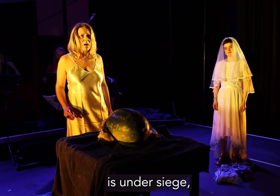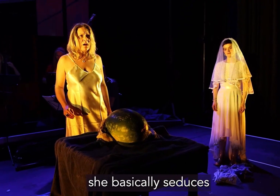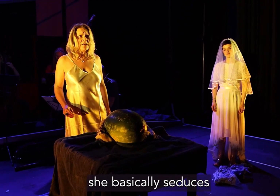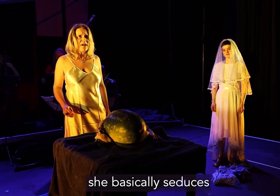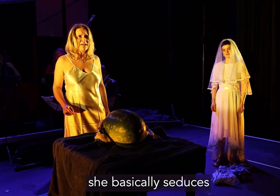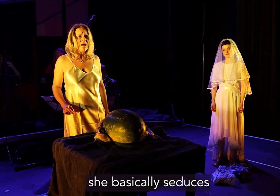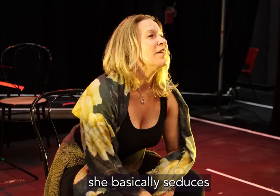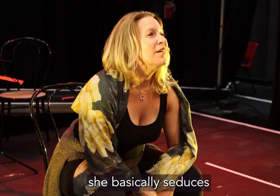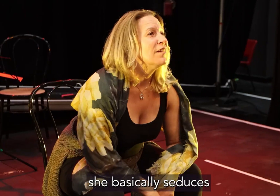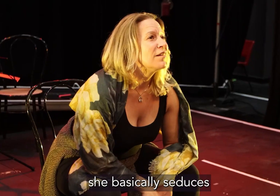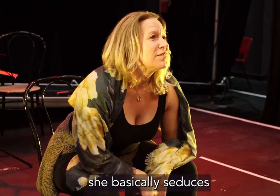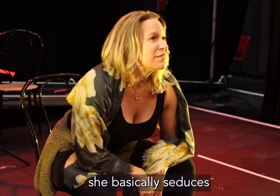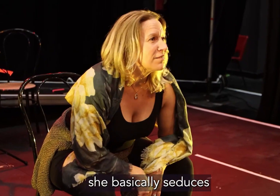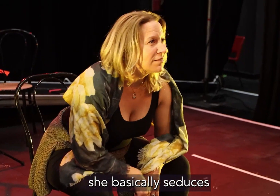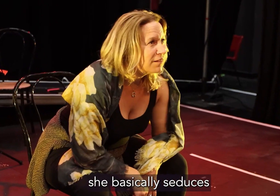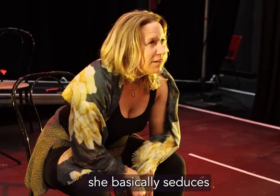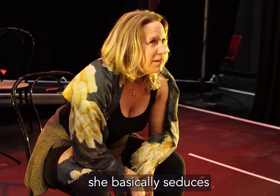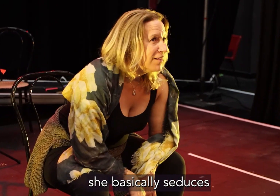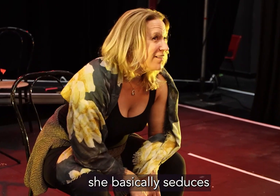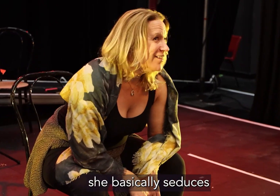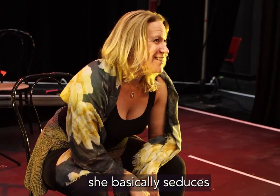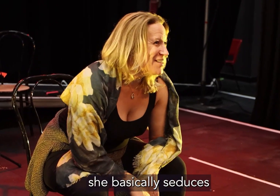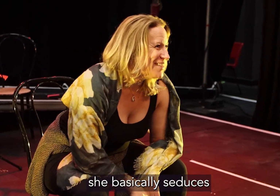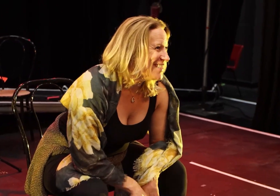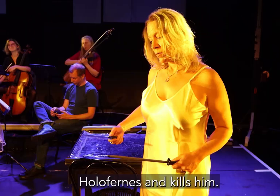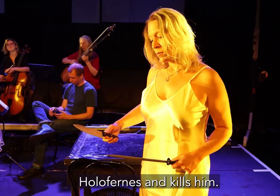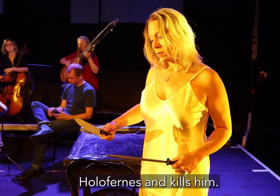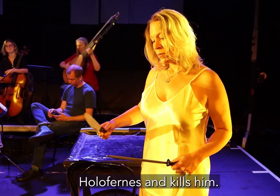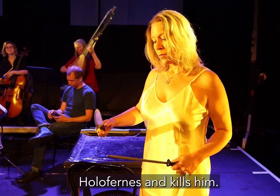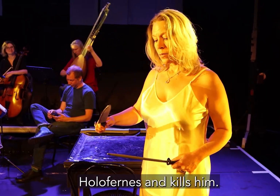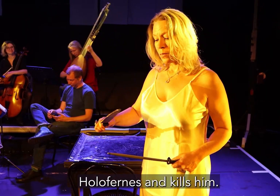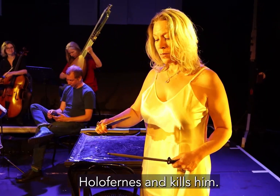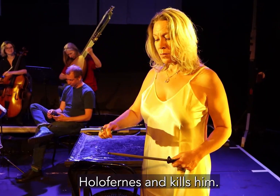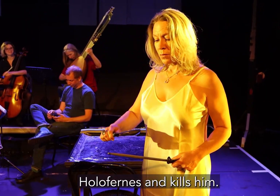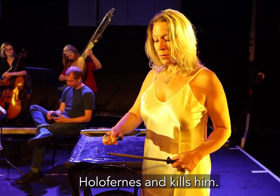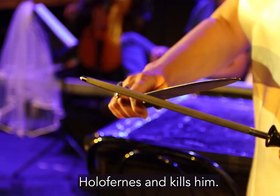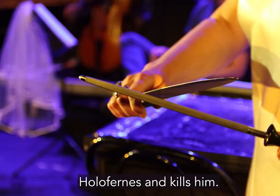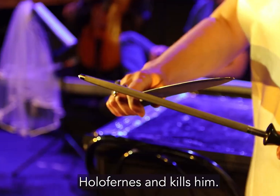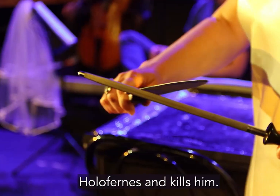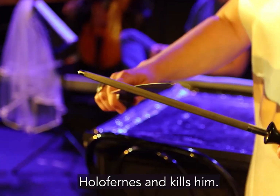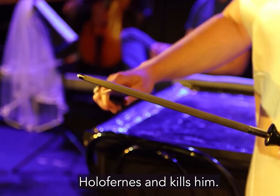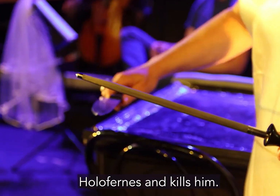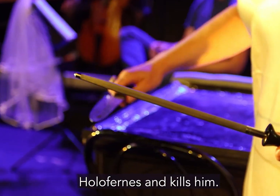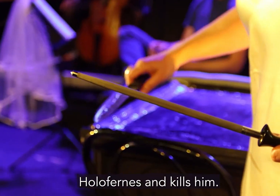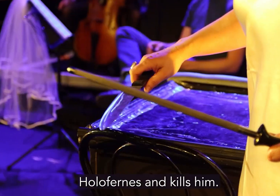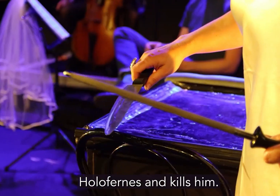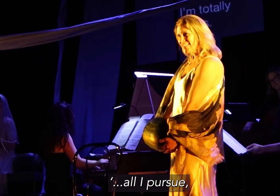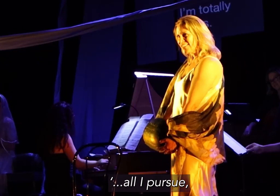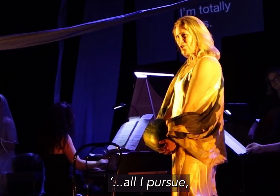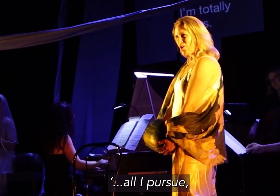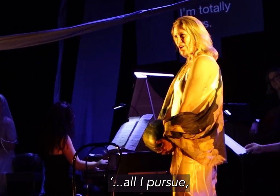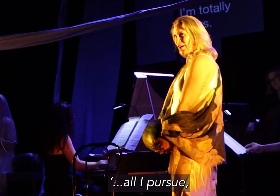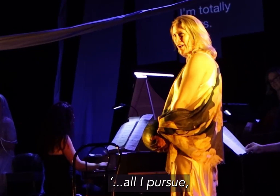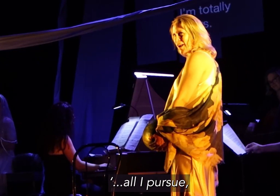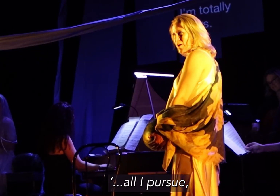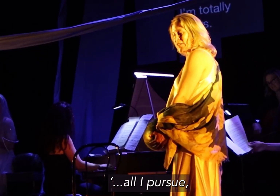She basically seduces Holofernes and kills him.